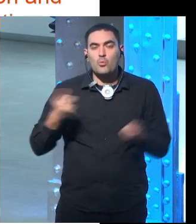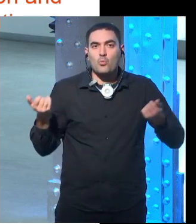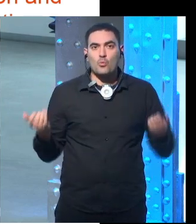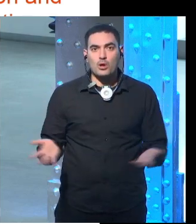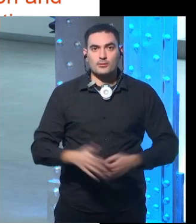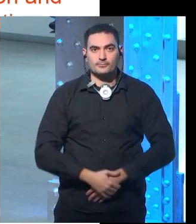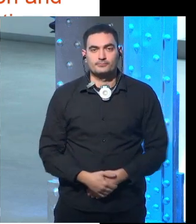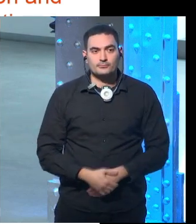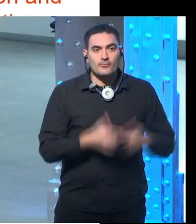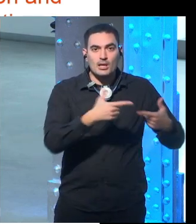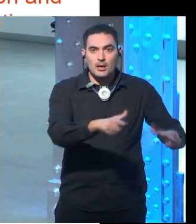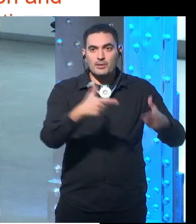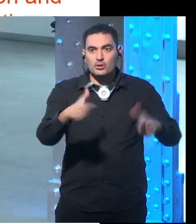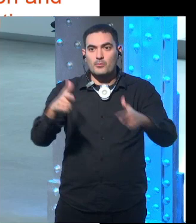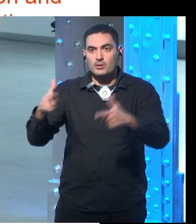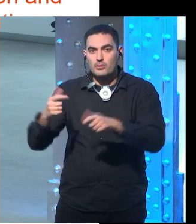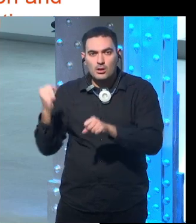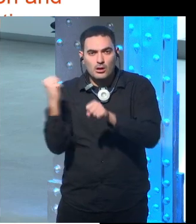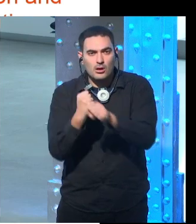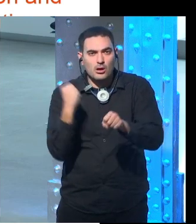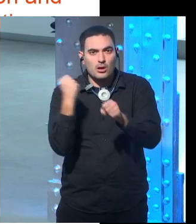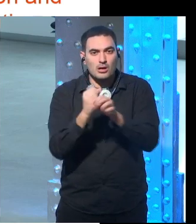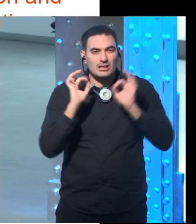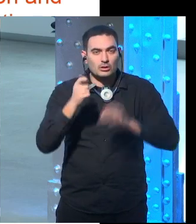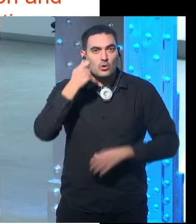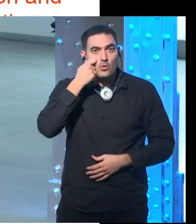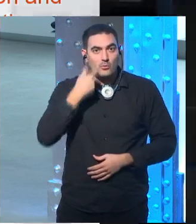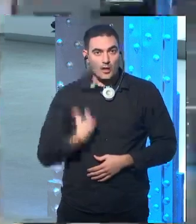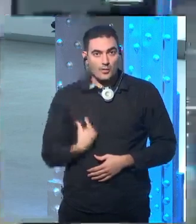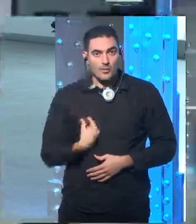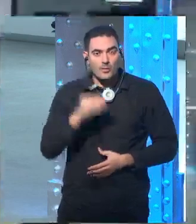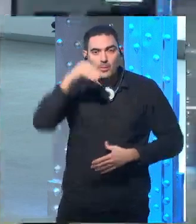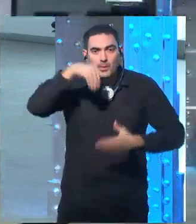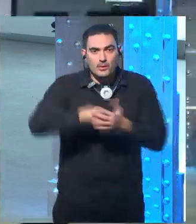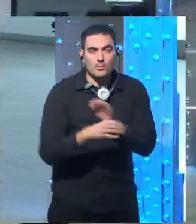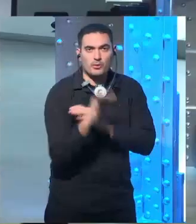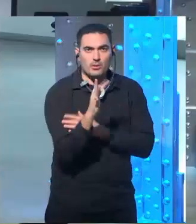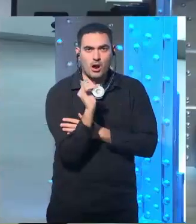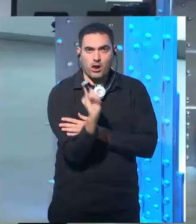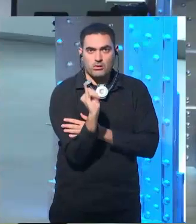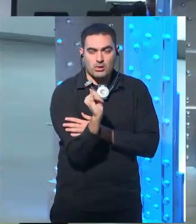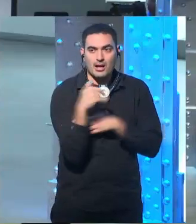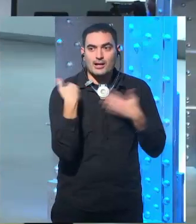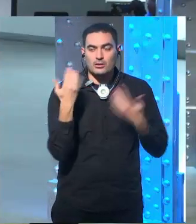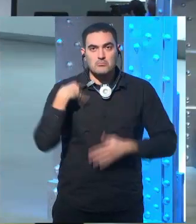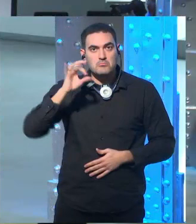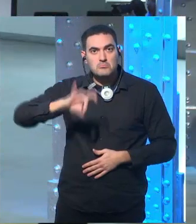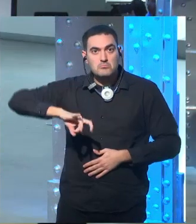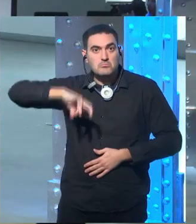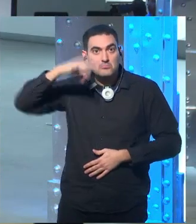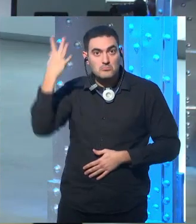human workers still hold the comparative advantage? We came up with 3